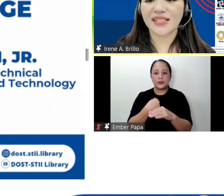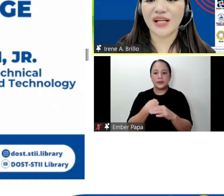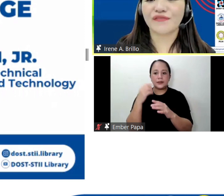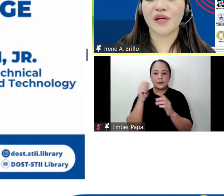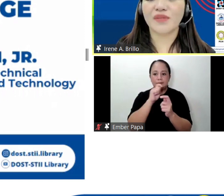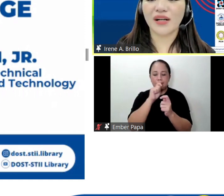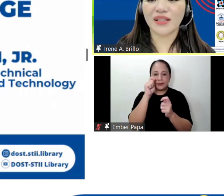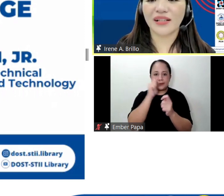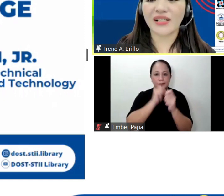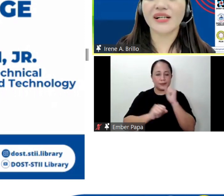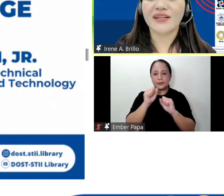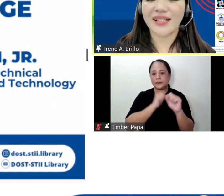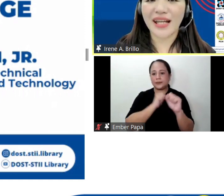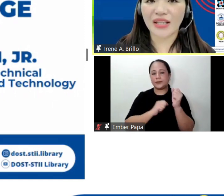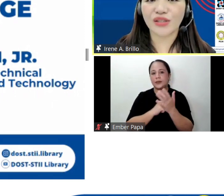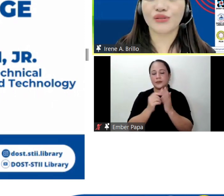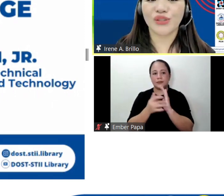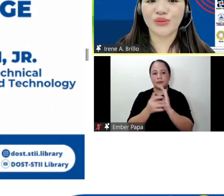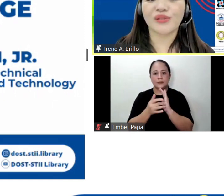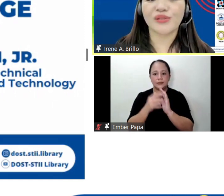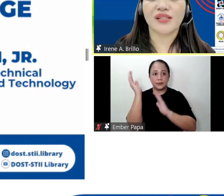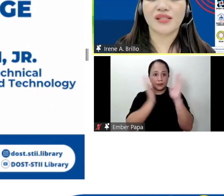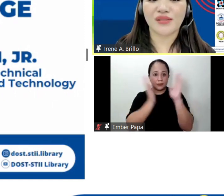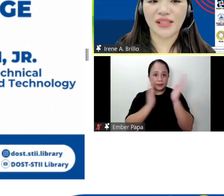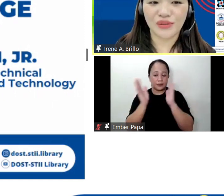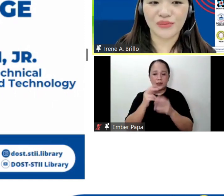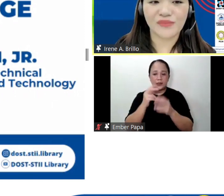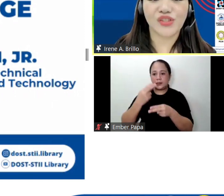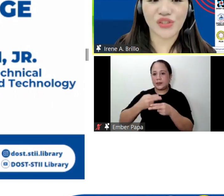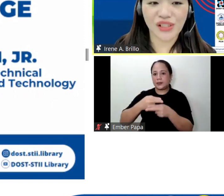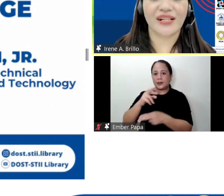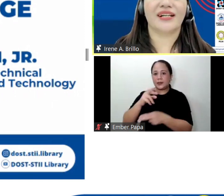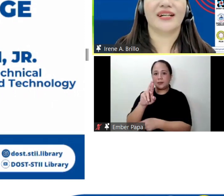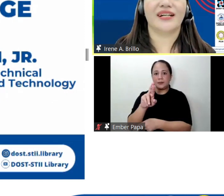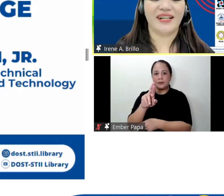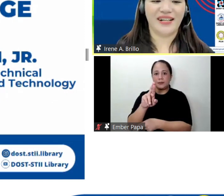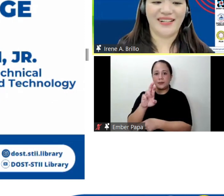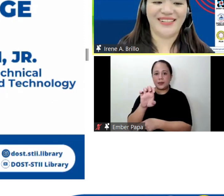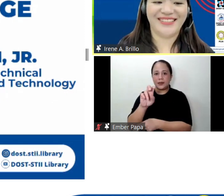us hear from Dr. Renato U. Solidum Jr.